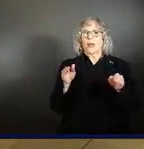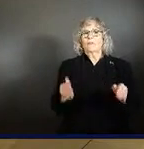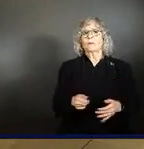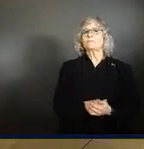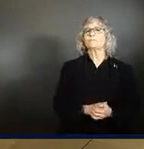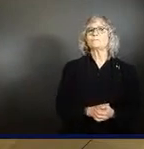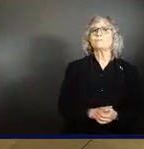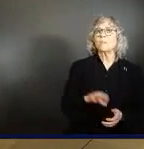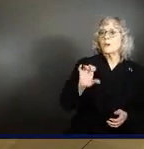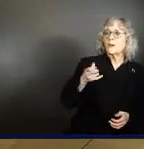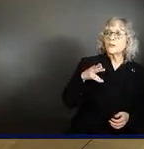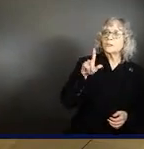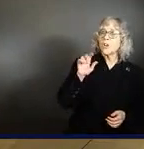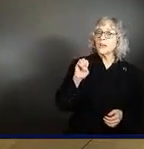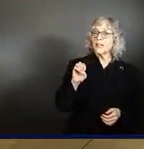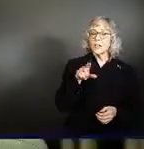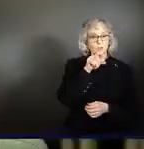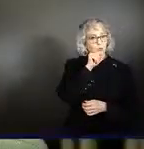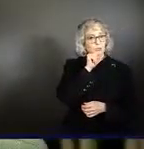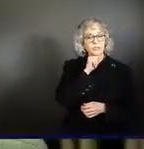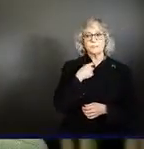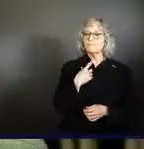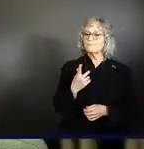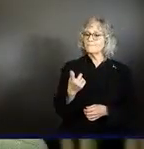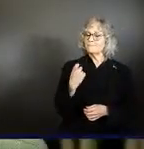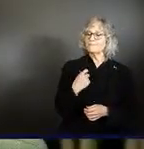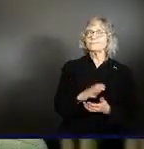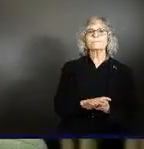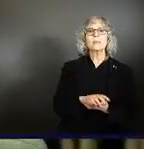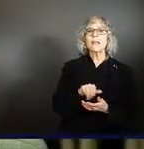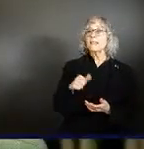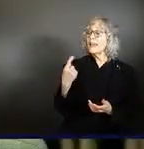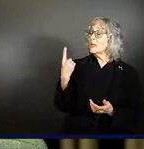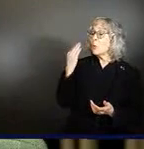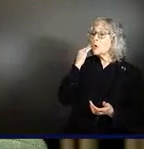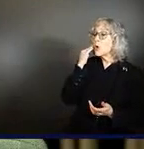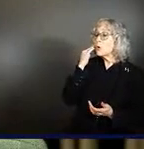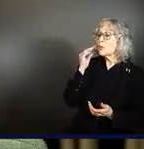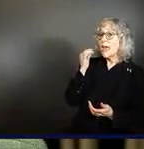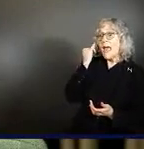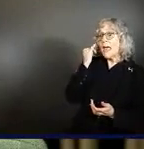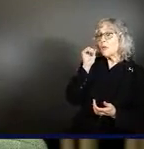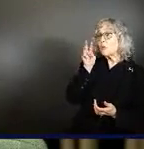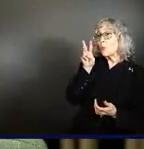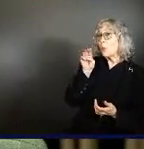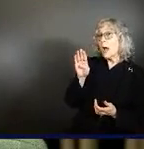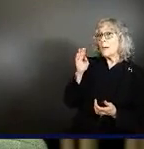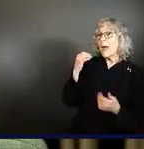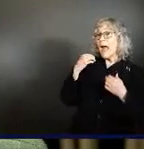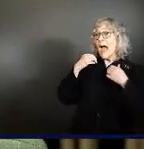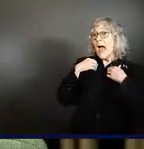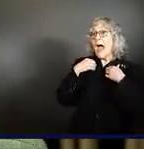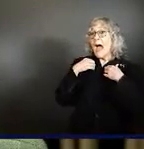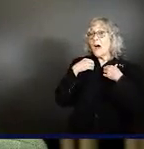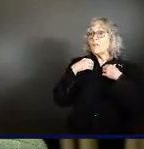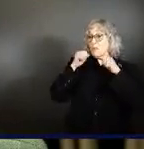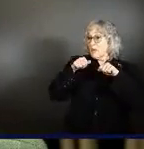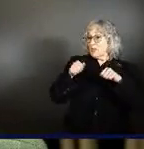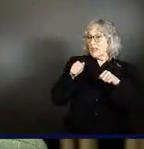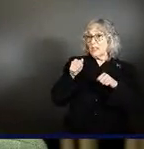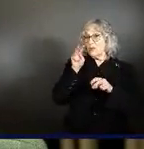is from Charlie on Twitter, who asks, does anyone know if Webb has the ability to view objects within our